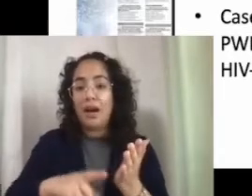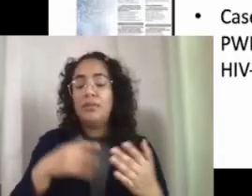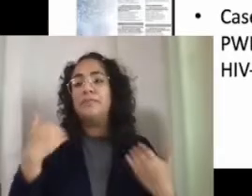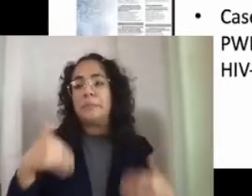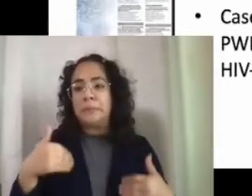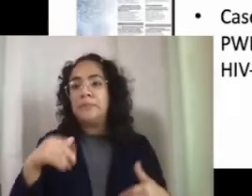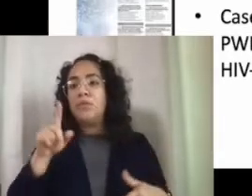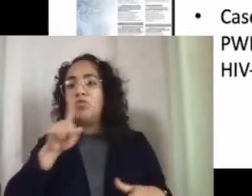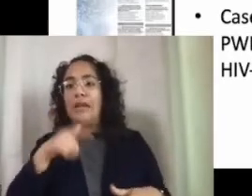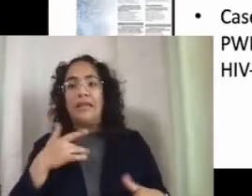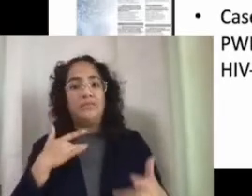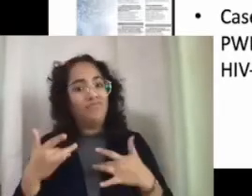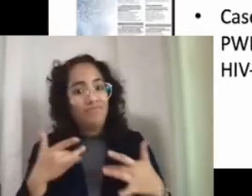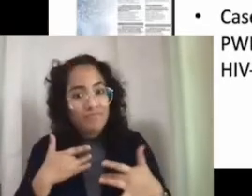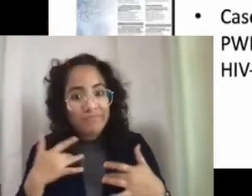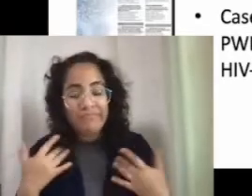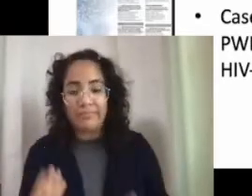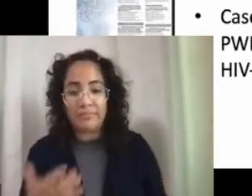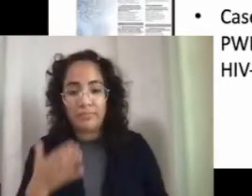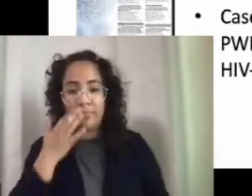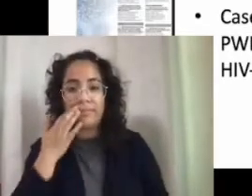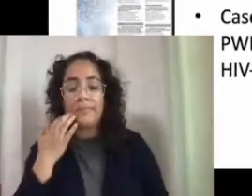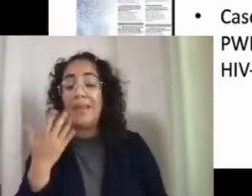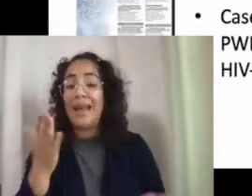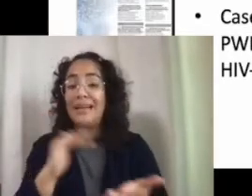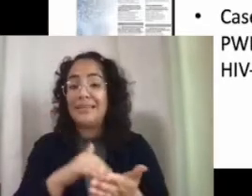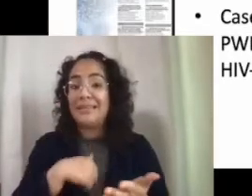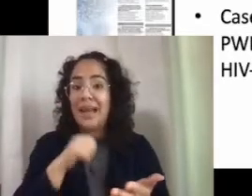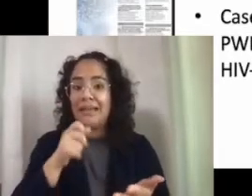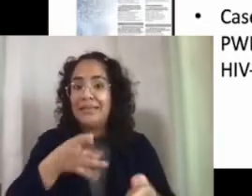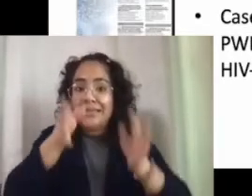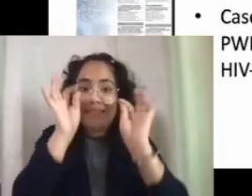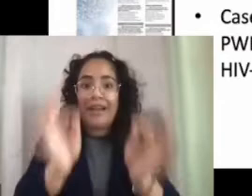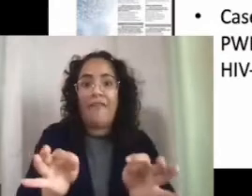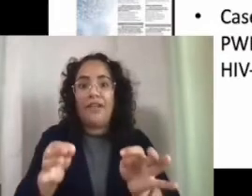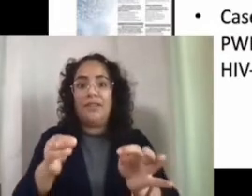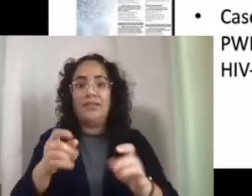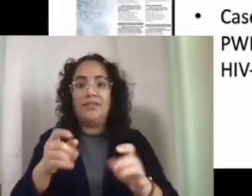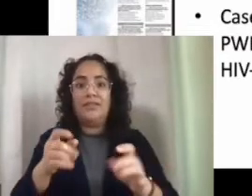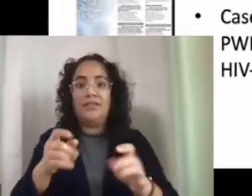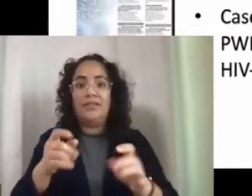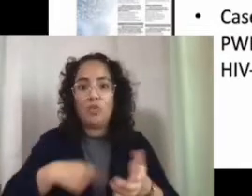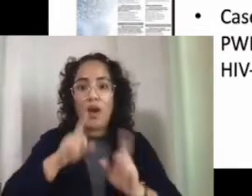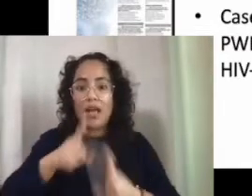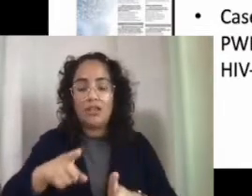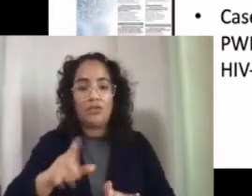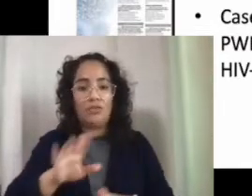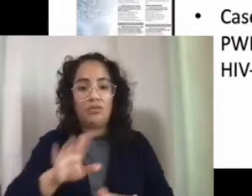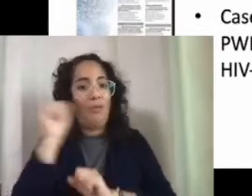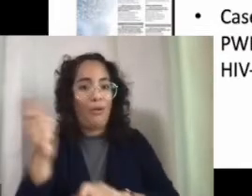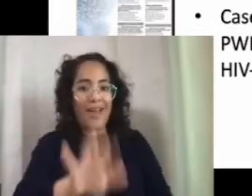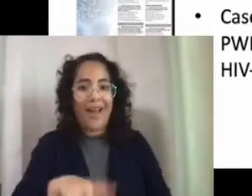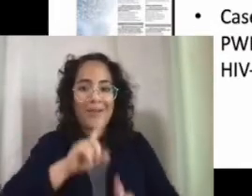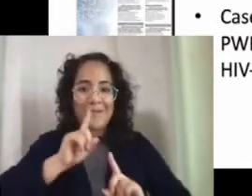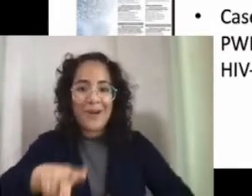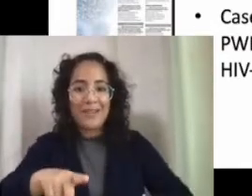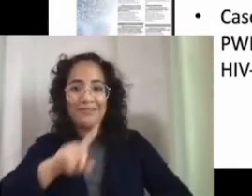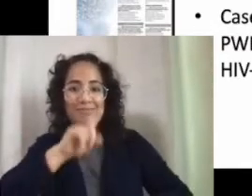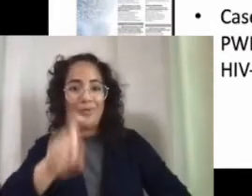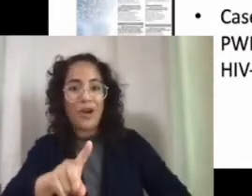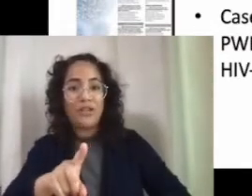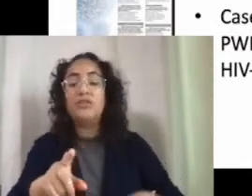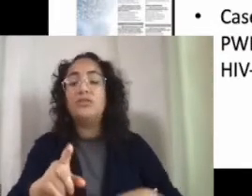It's not, again, this is not the definitive study to answer this question, but I think it suggests